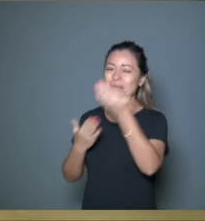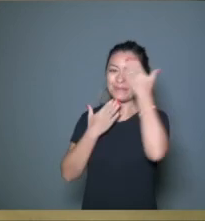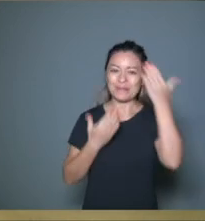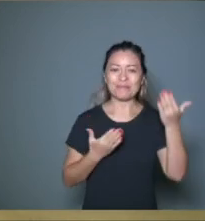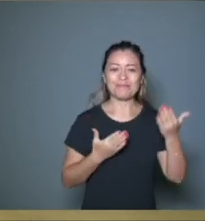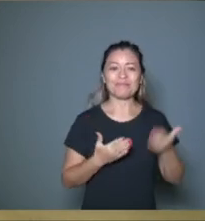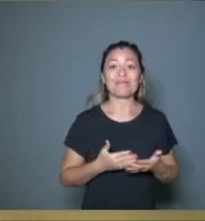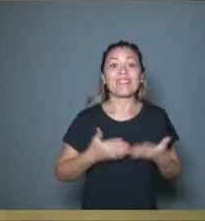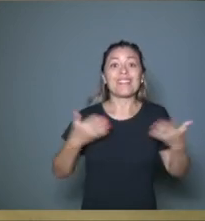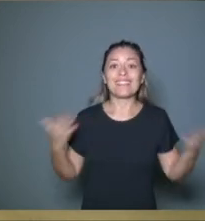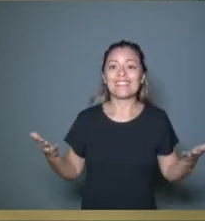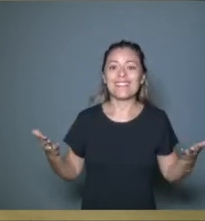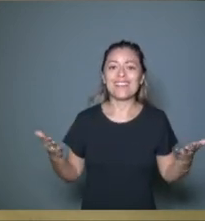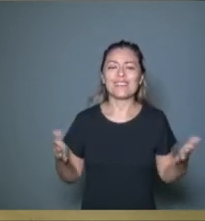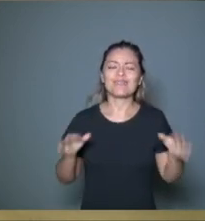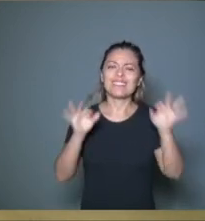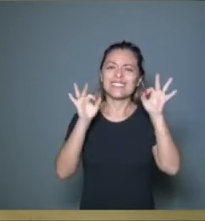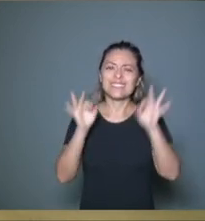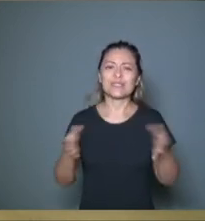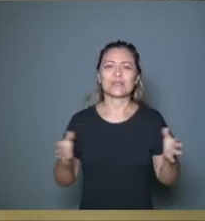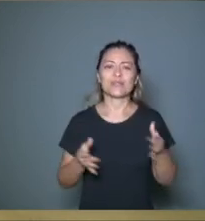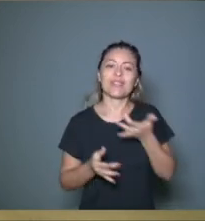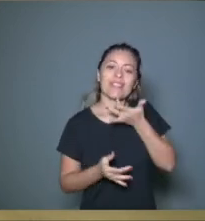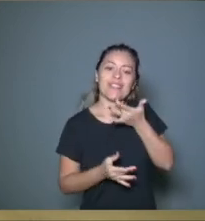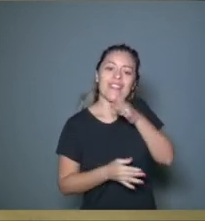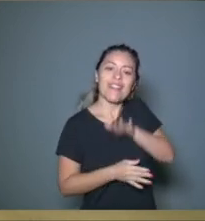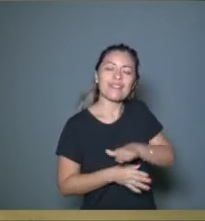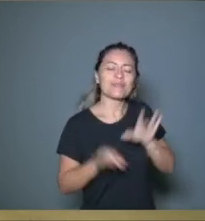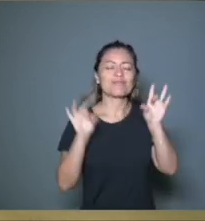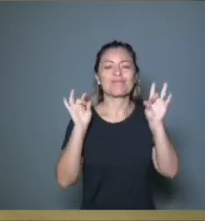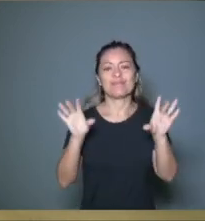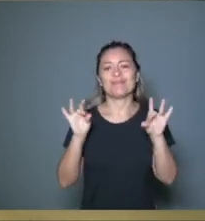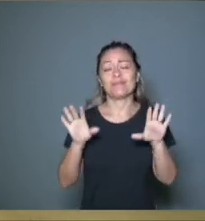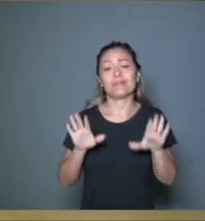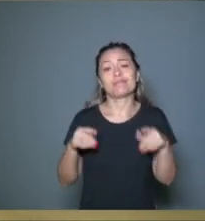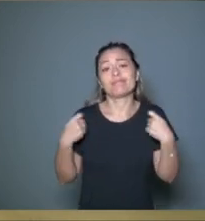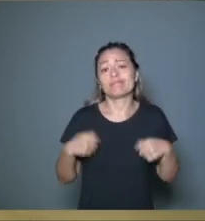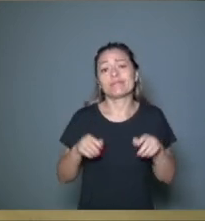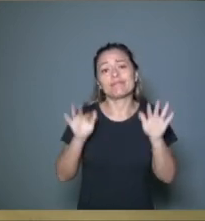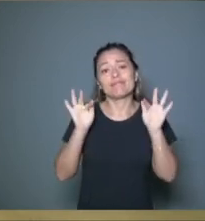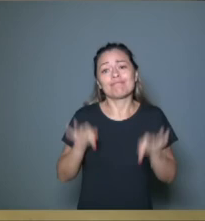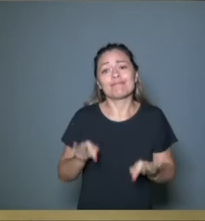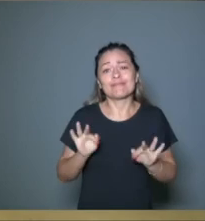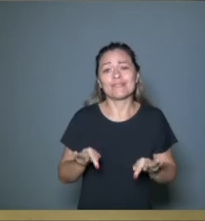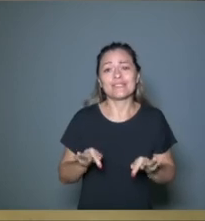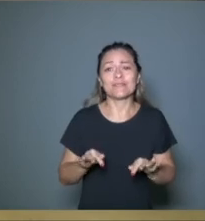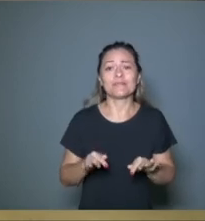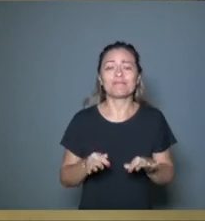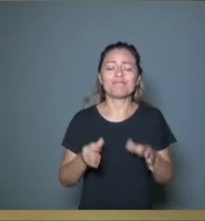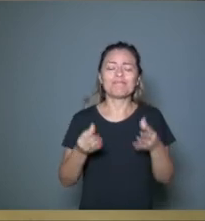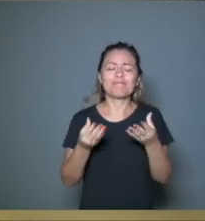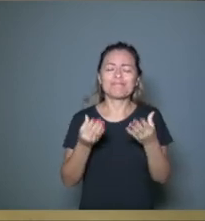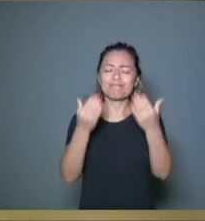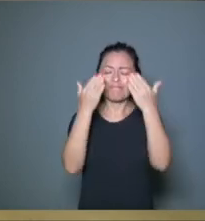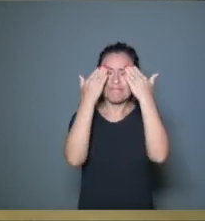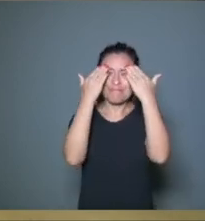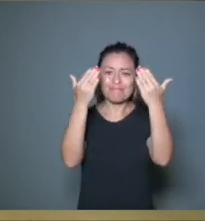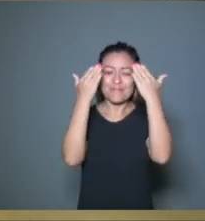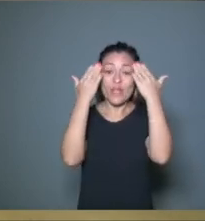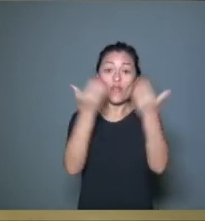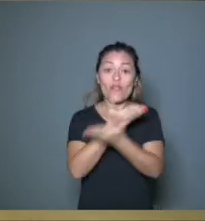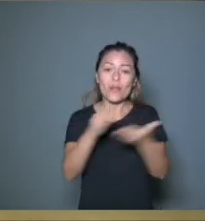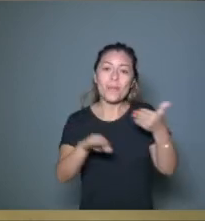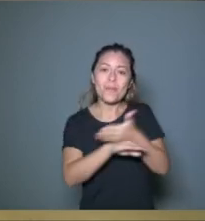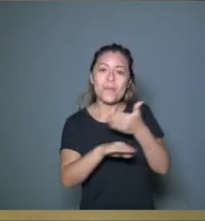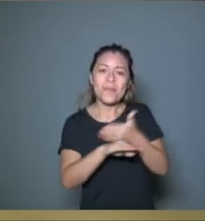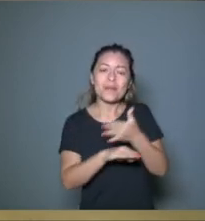Well, undoubtedly, it's been a very special afternoon to us all, but we must come to an end. Thank you very much